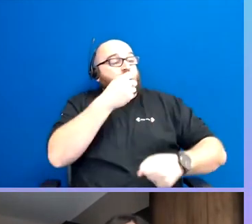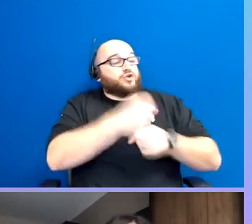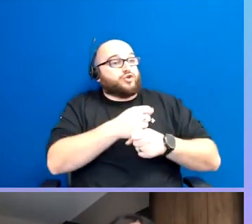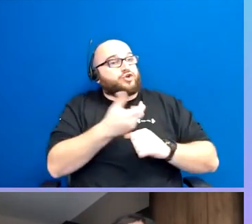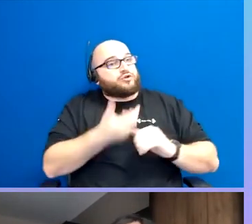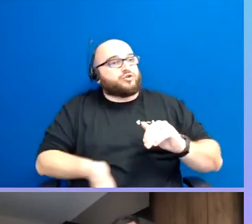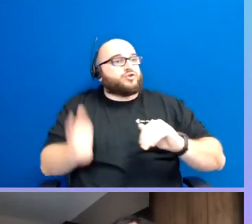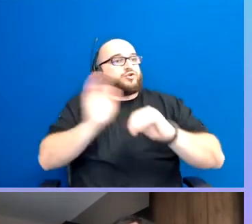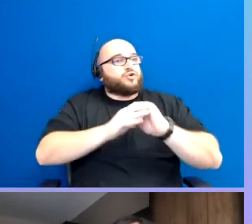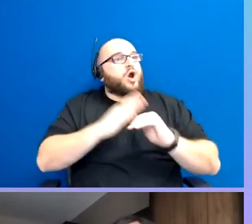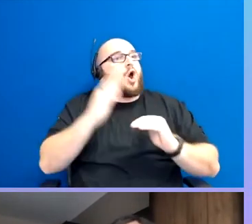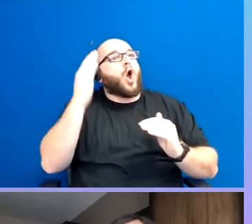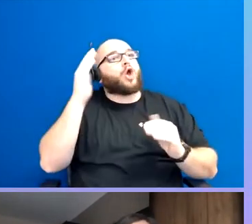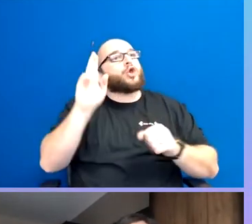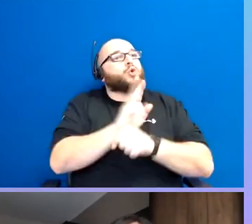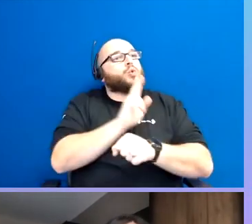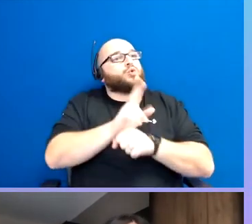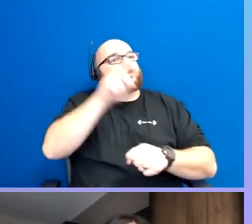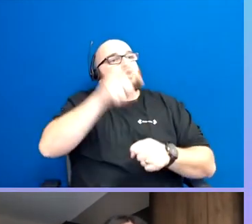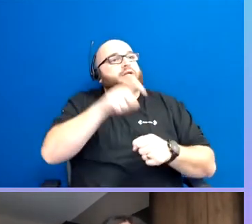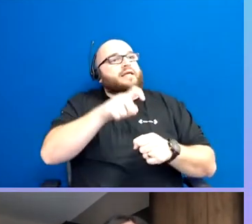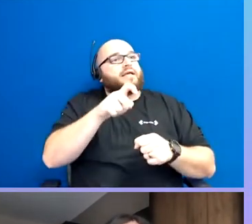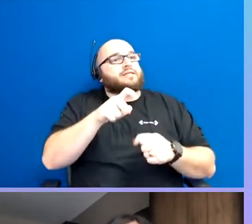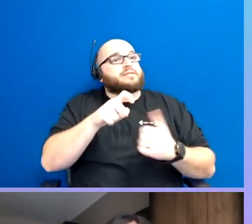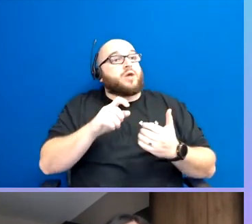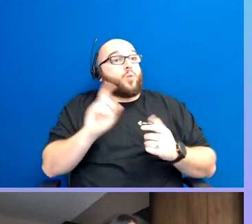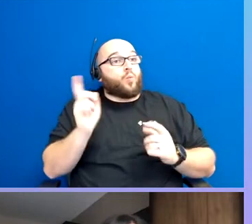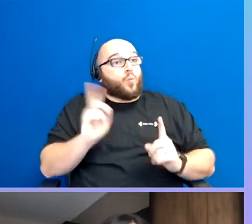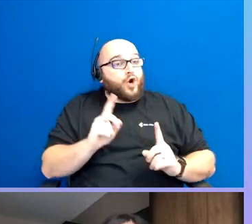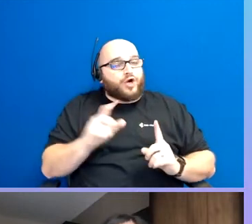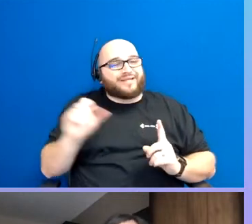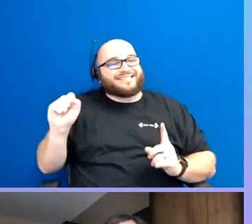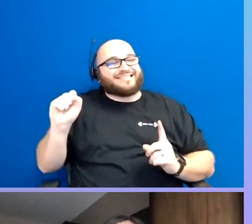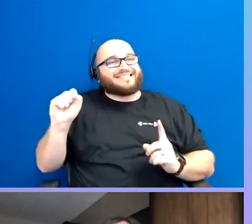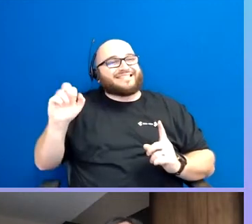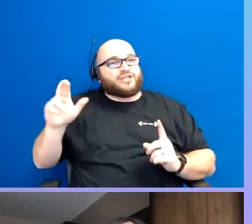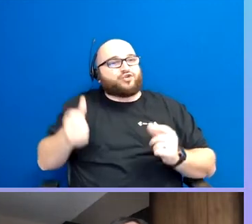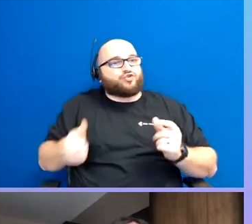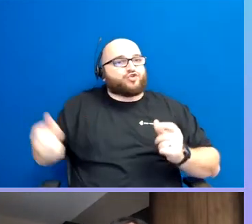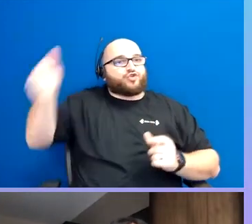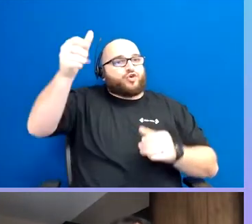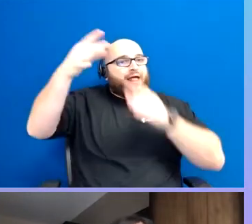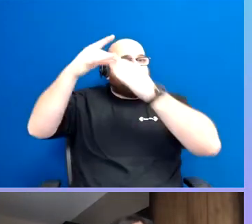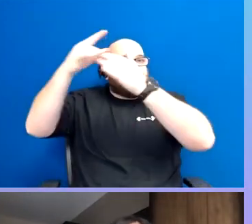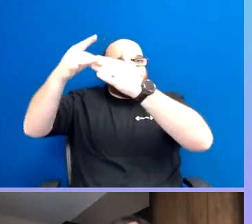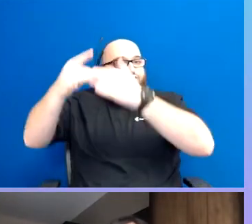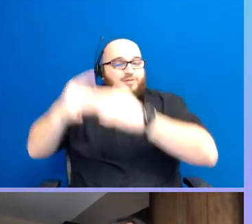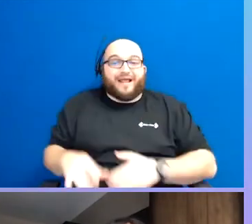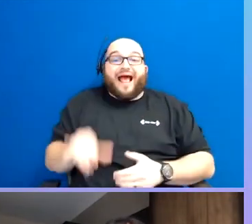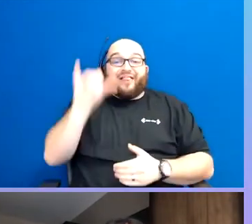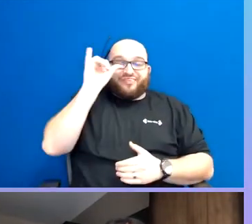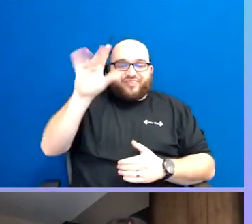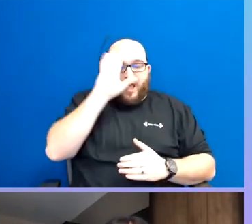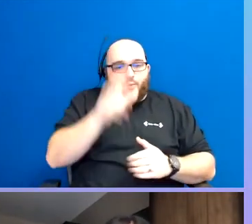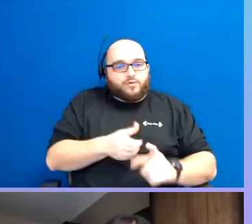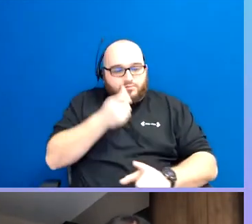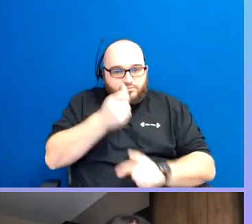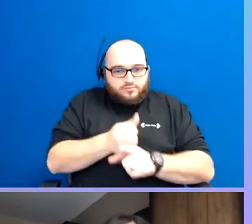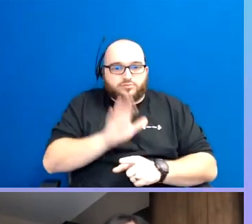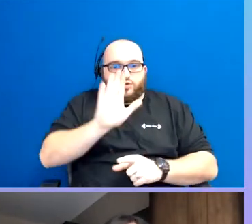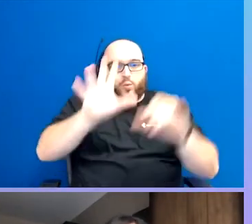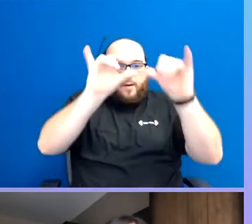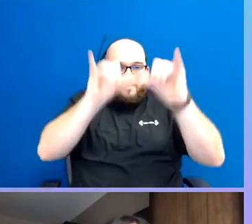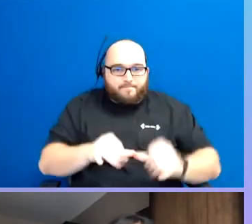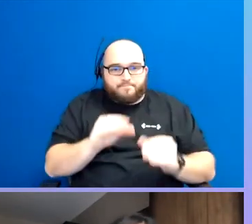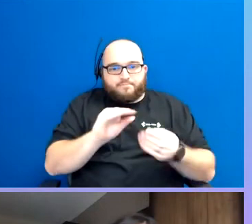user needs at a senior leadership level. That is your goal, then that will drive what measurement or outcome you set as a result of